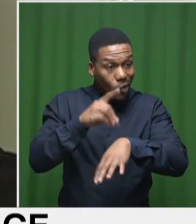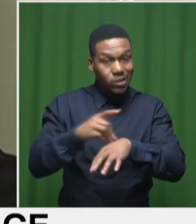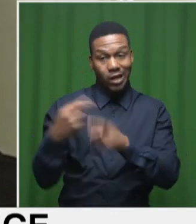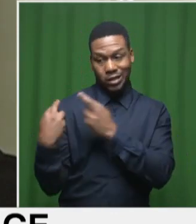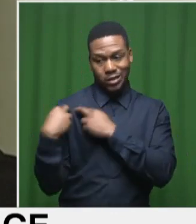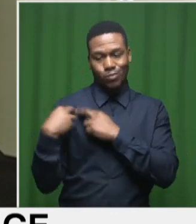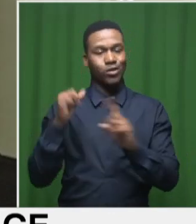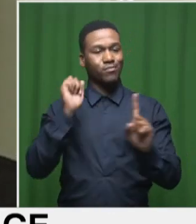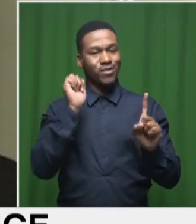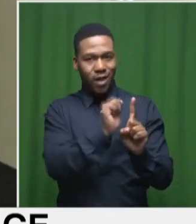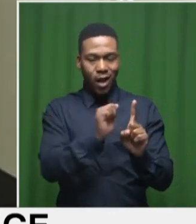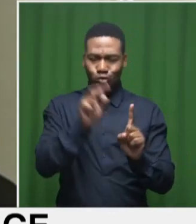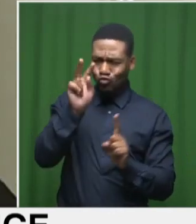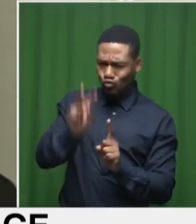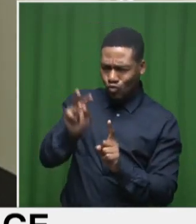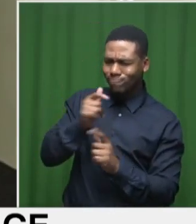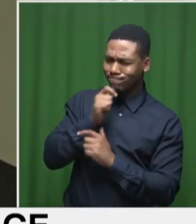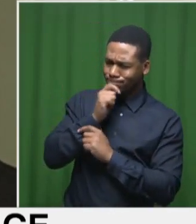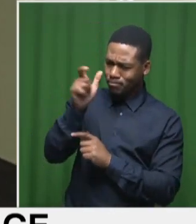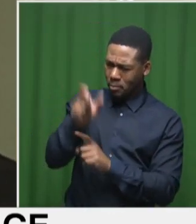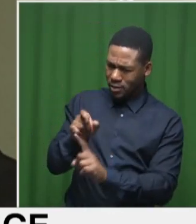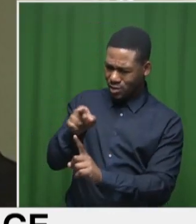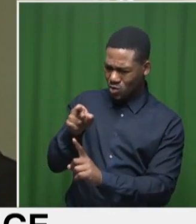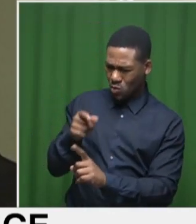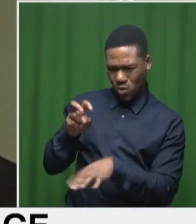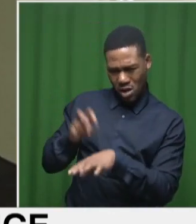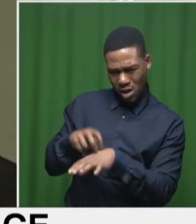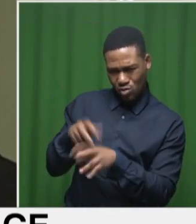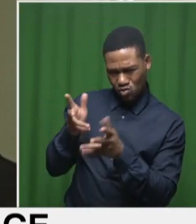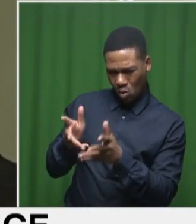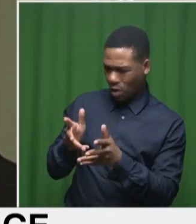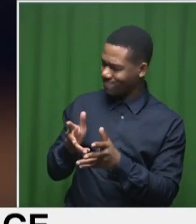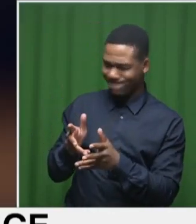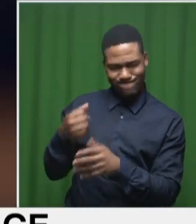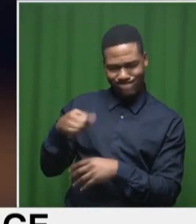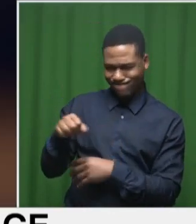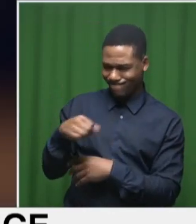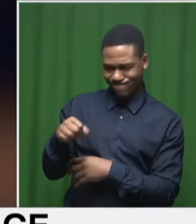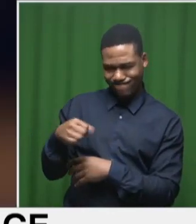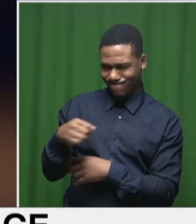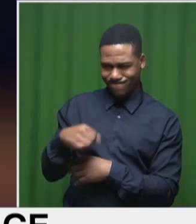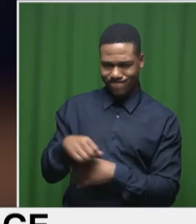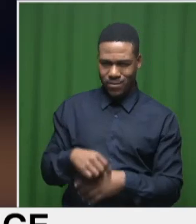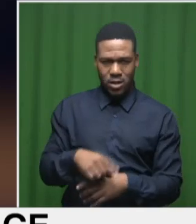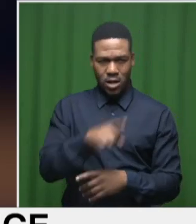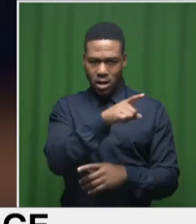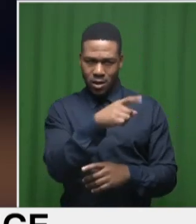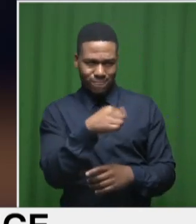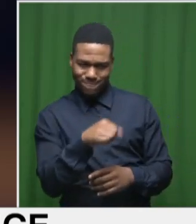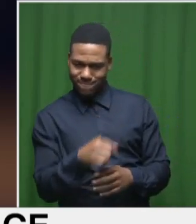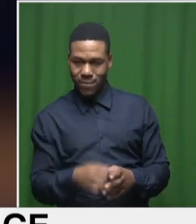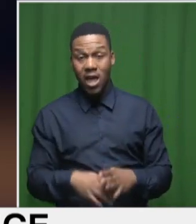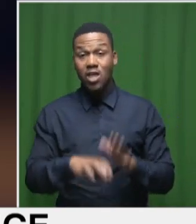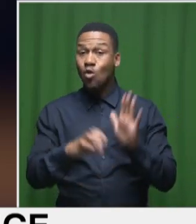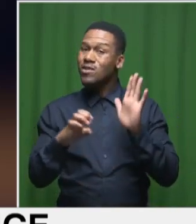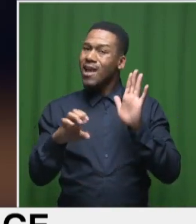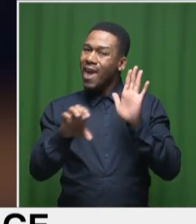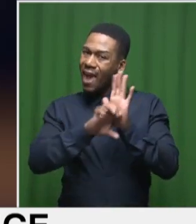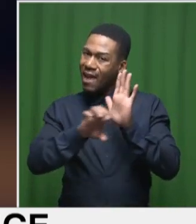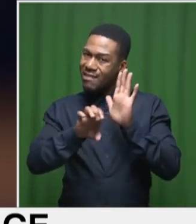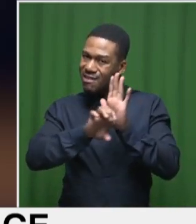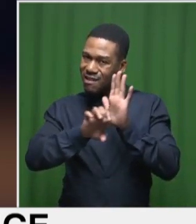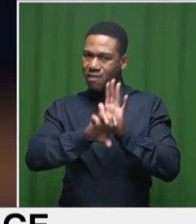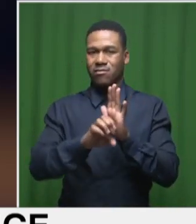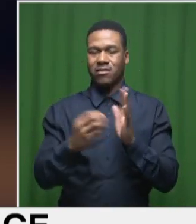don't need this, or you should rather be doing that. It's an ethical obligation that doctors have, and that's why it's